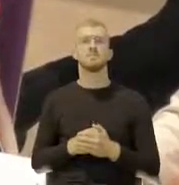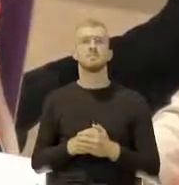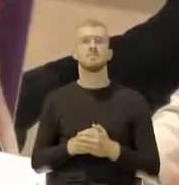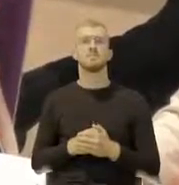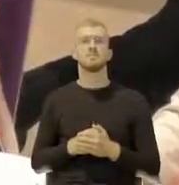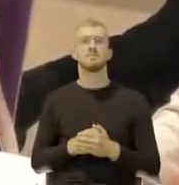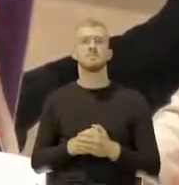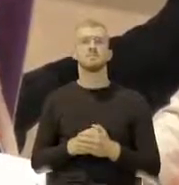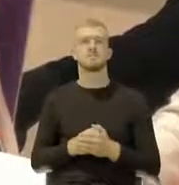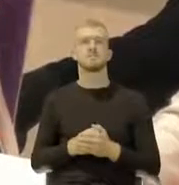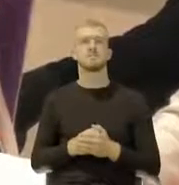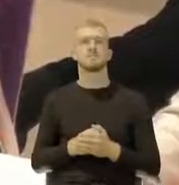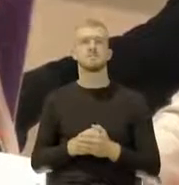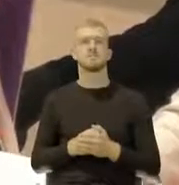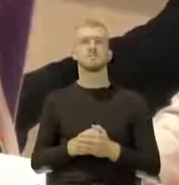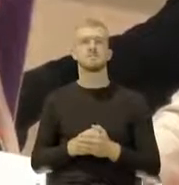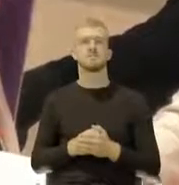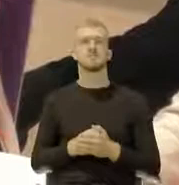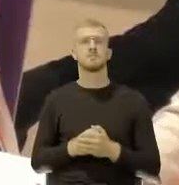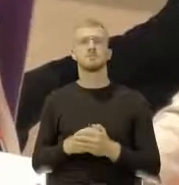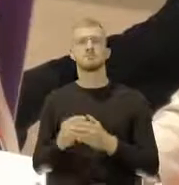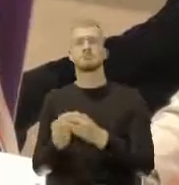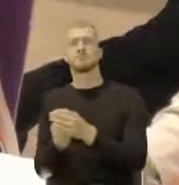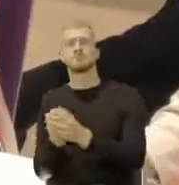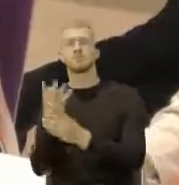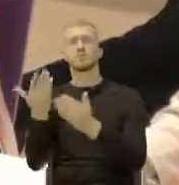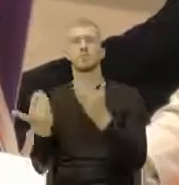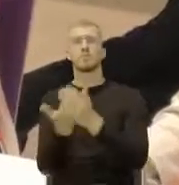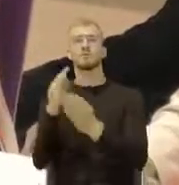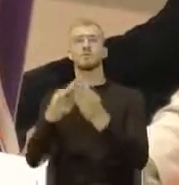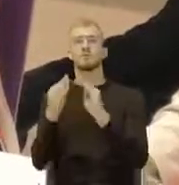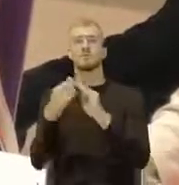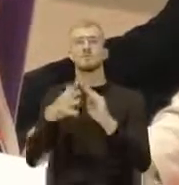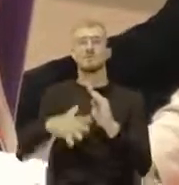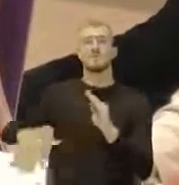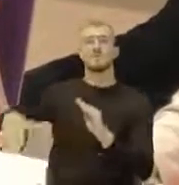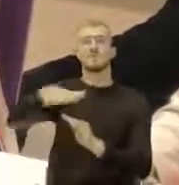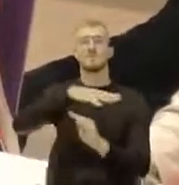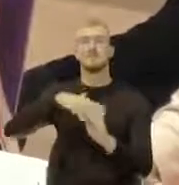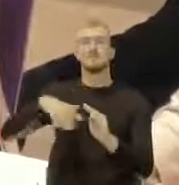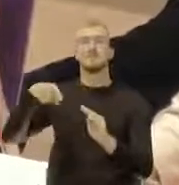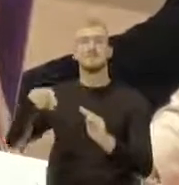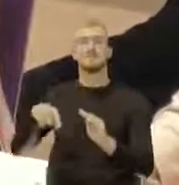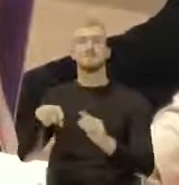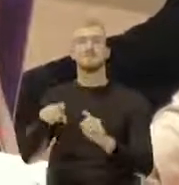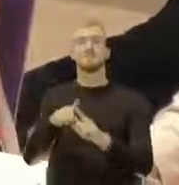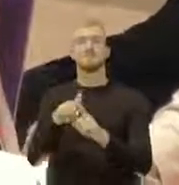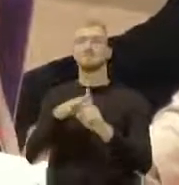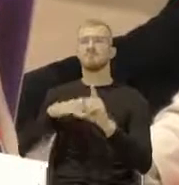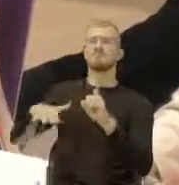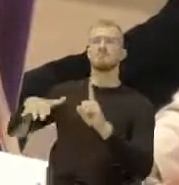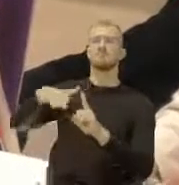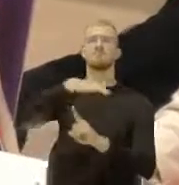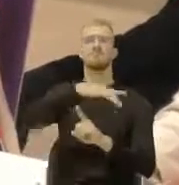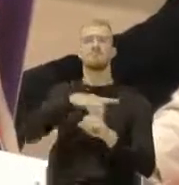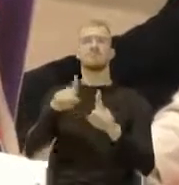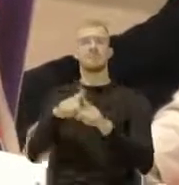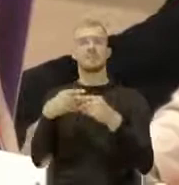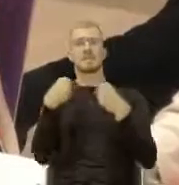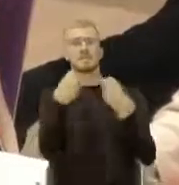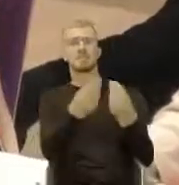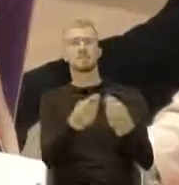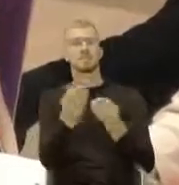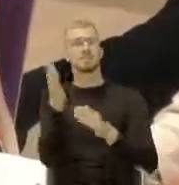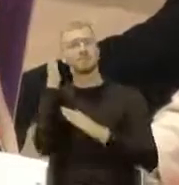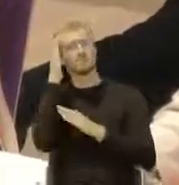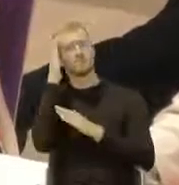homeless people. Cooperation with UN Habitat, based on the memorandum, has an emphasis in the